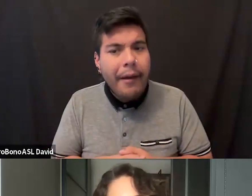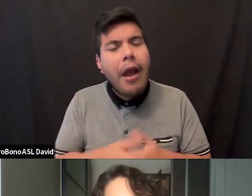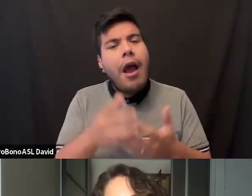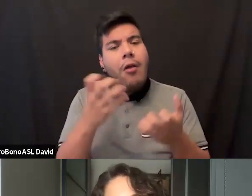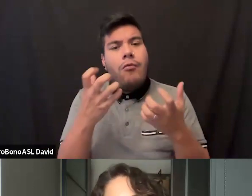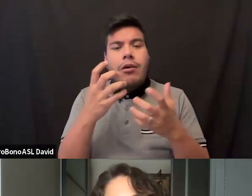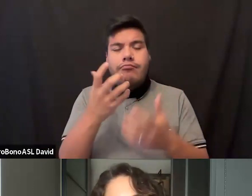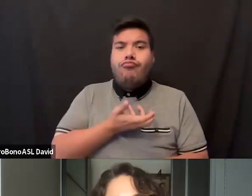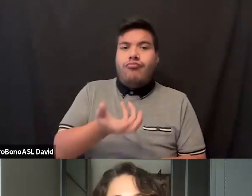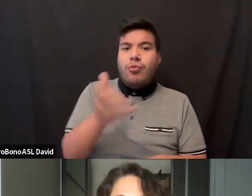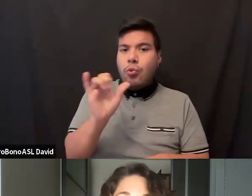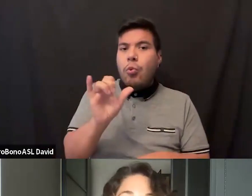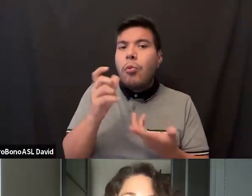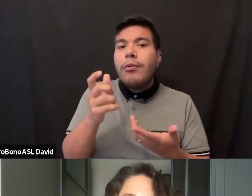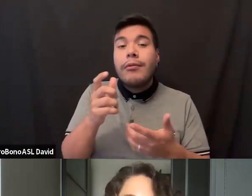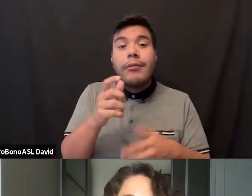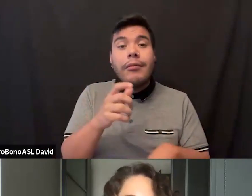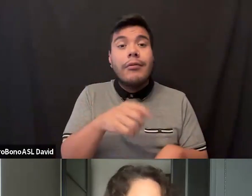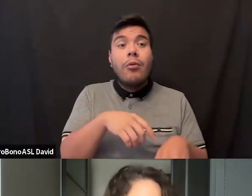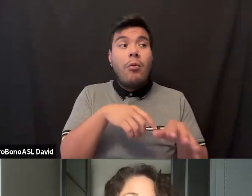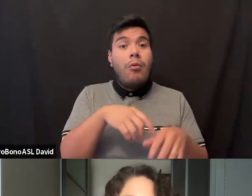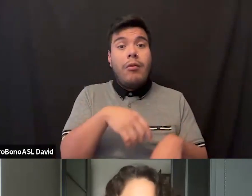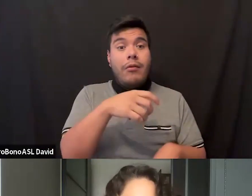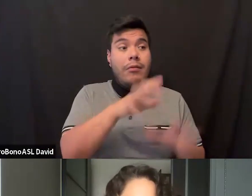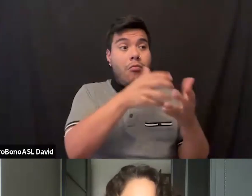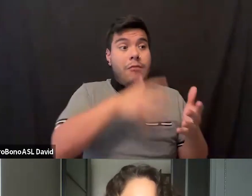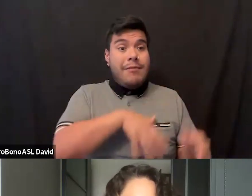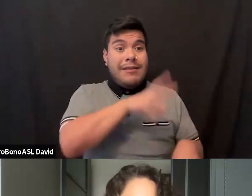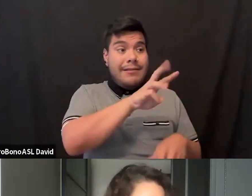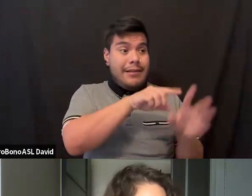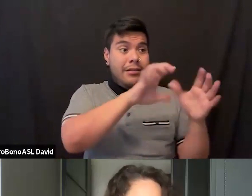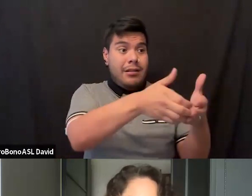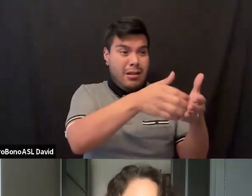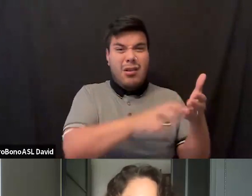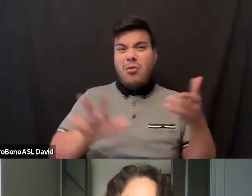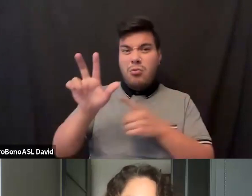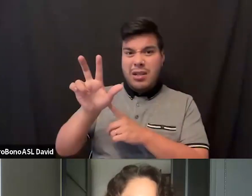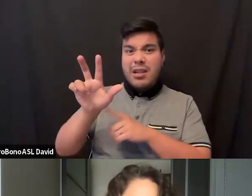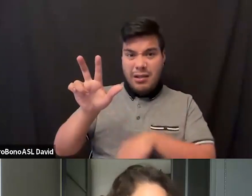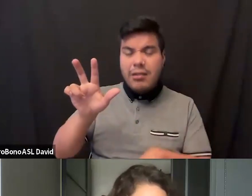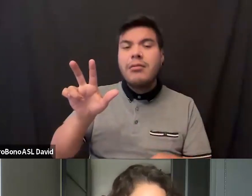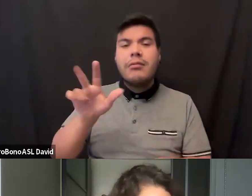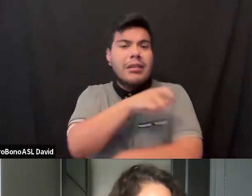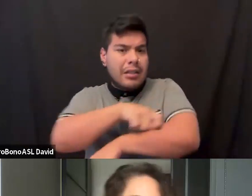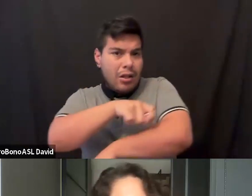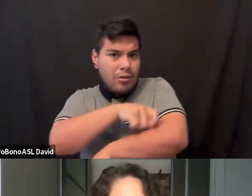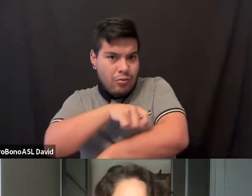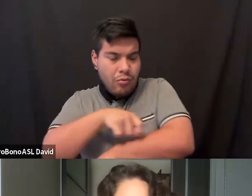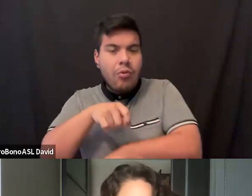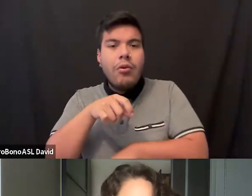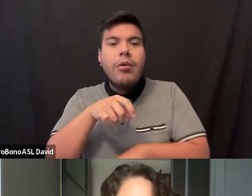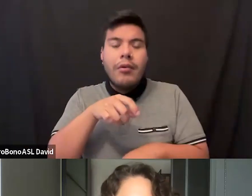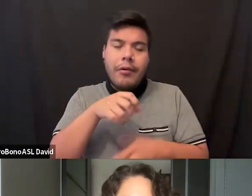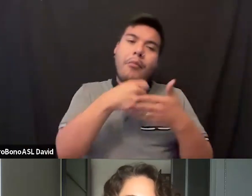for example, from the 6 women, 3 of them, they had tattoos with or the date of the birth and